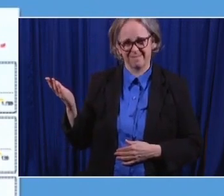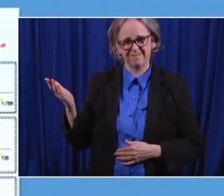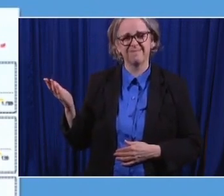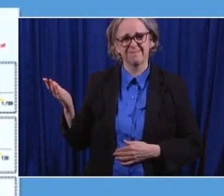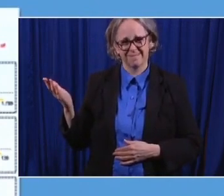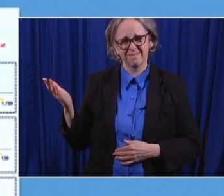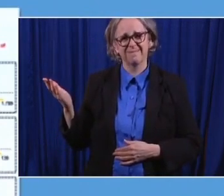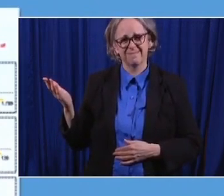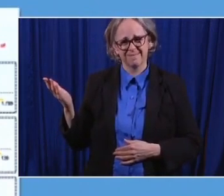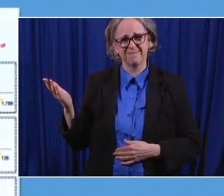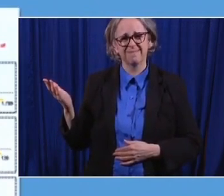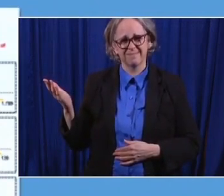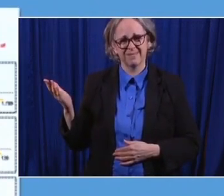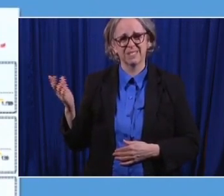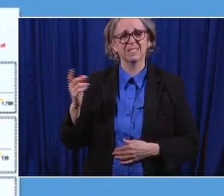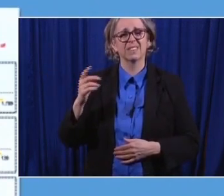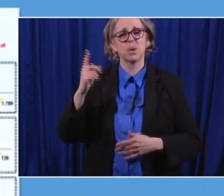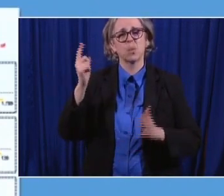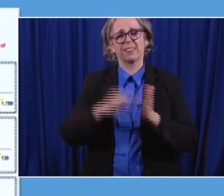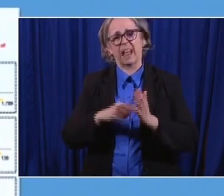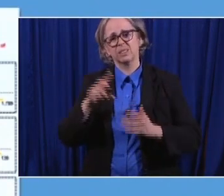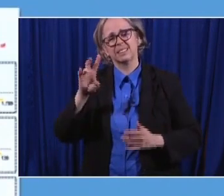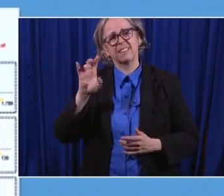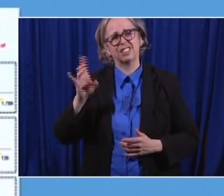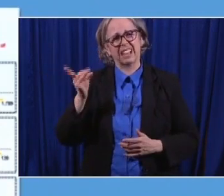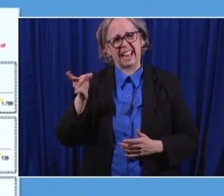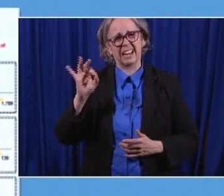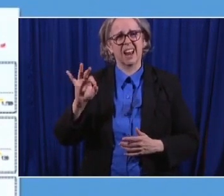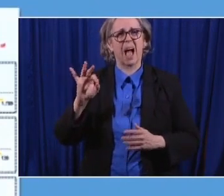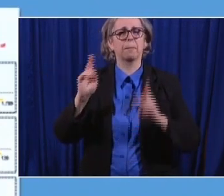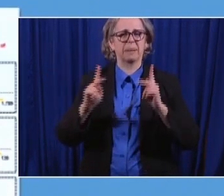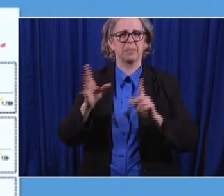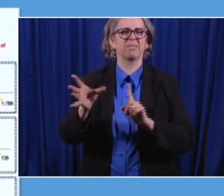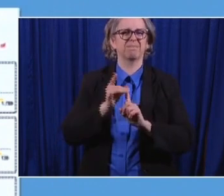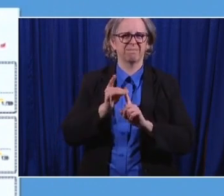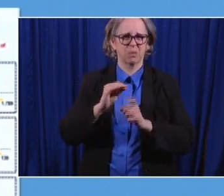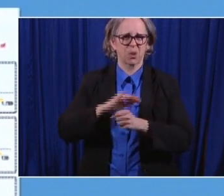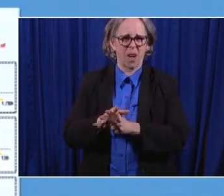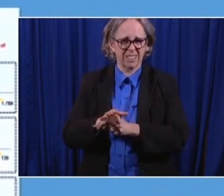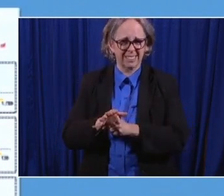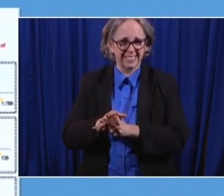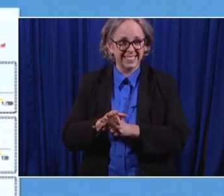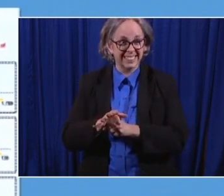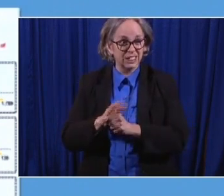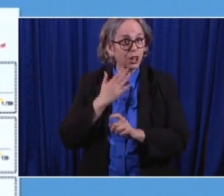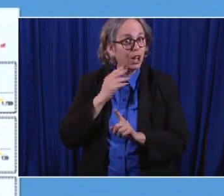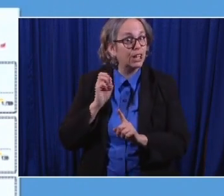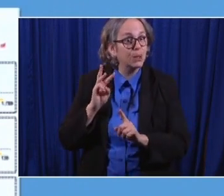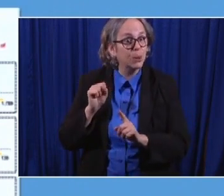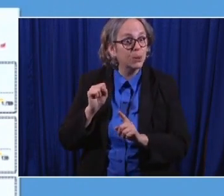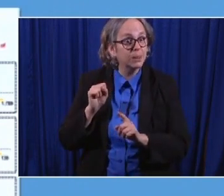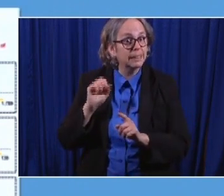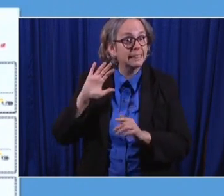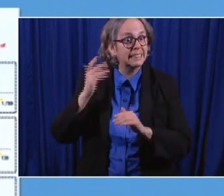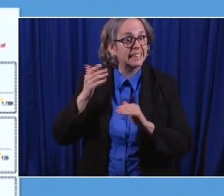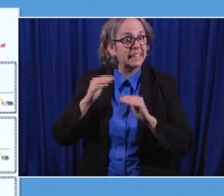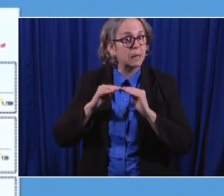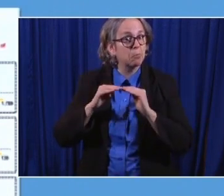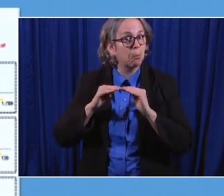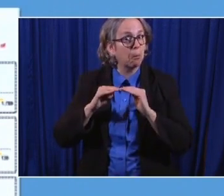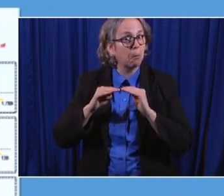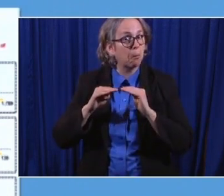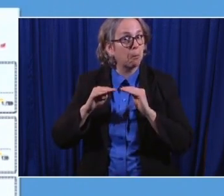Cases 1789. The good news is we're seeing what appears to be certainly a plateau in cases. We will feel